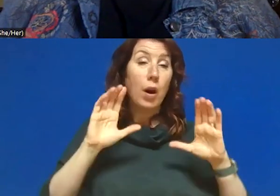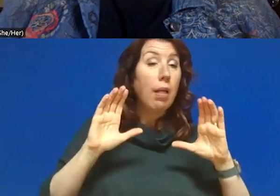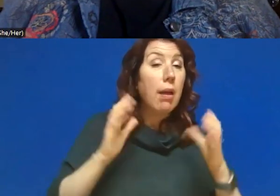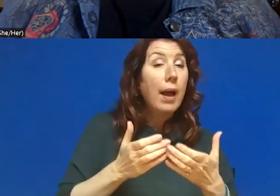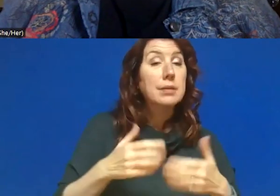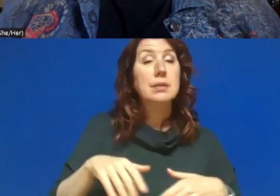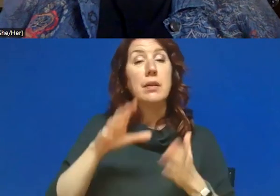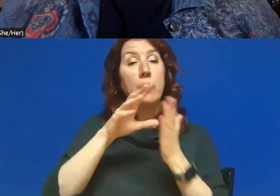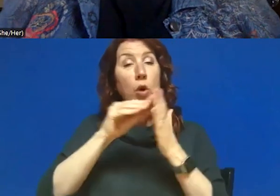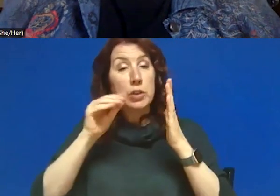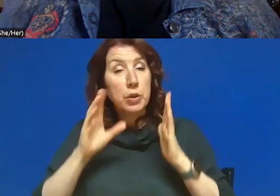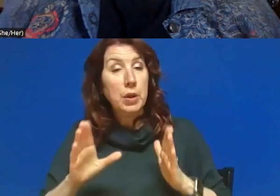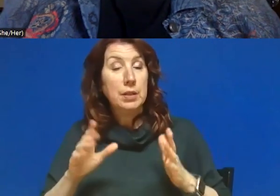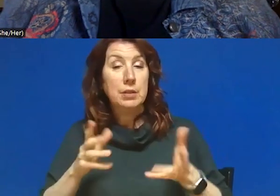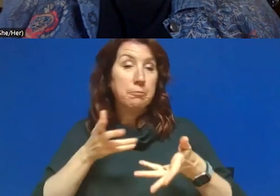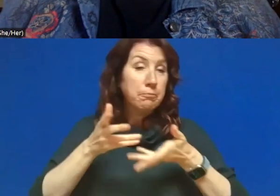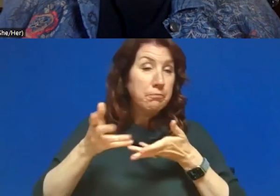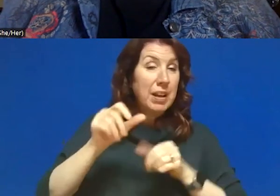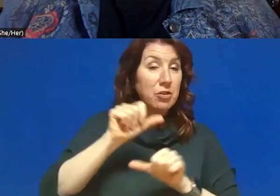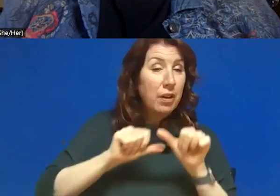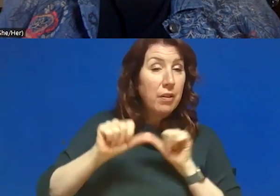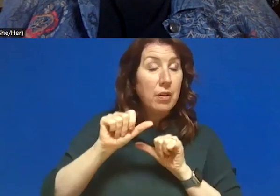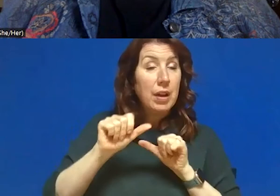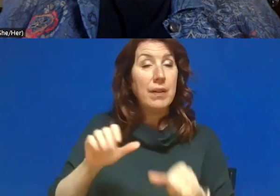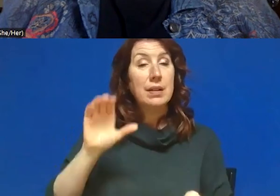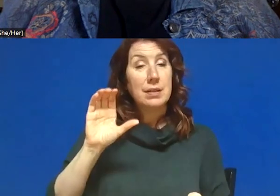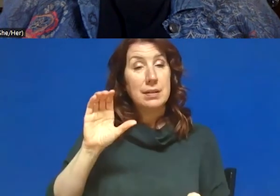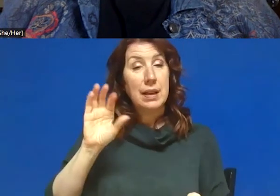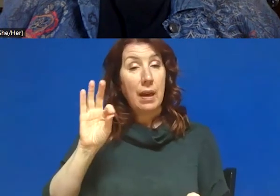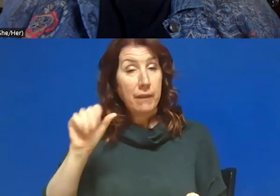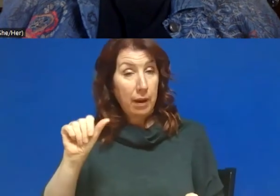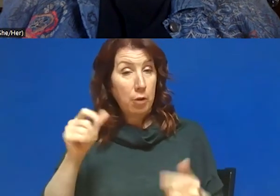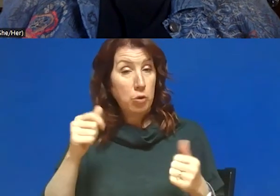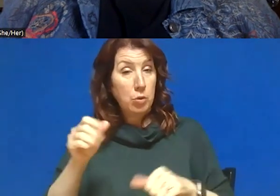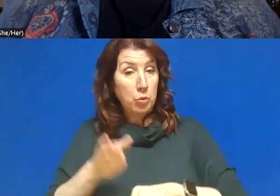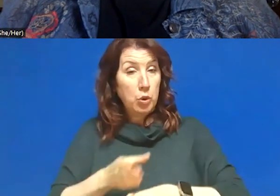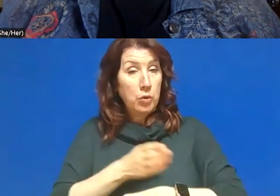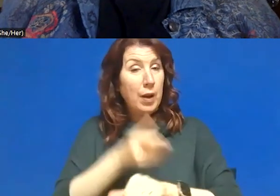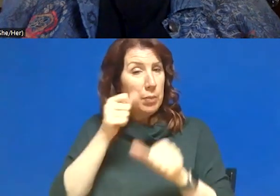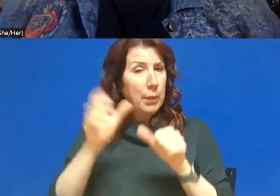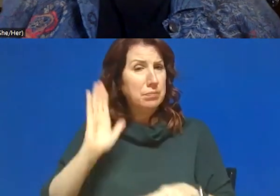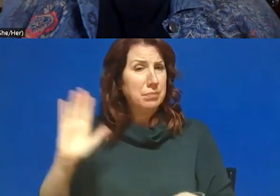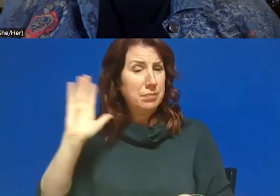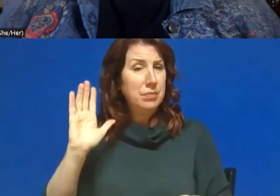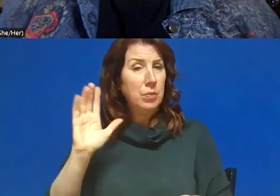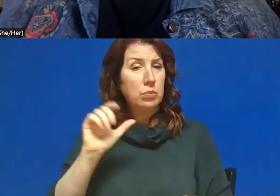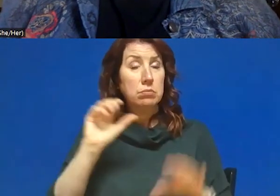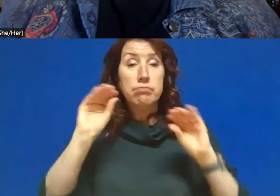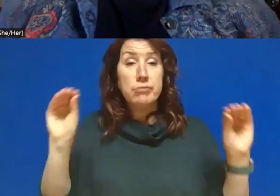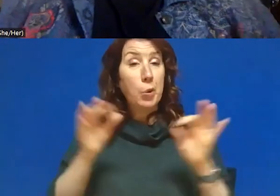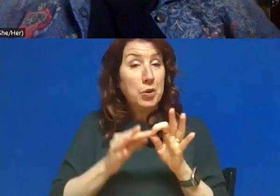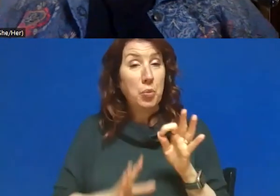our students, engaging with each other, even CFA, you know, we're trying to make ourselves better. I remember back in the day where we didn't have interpreters,